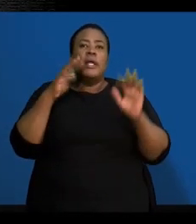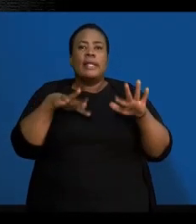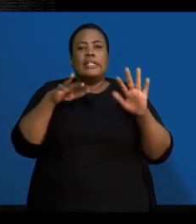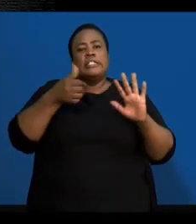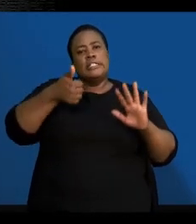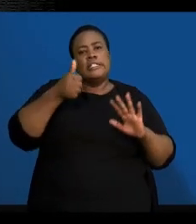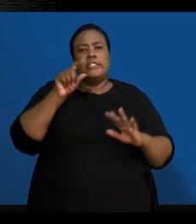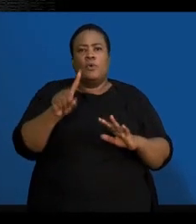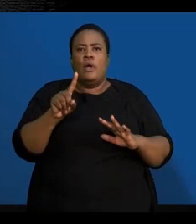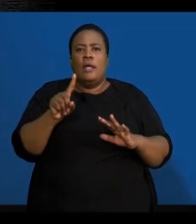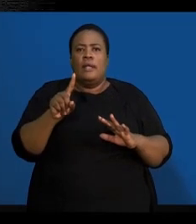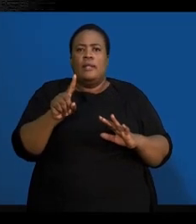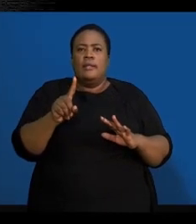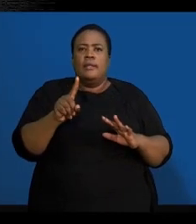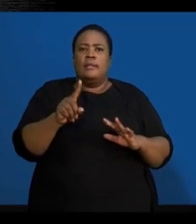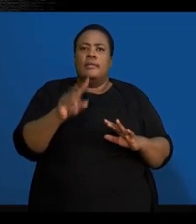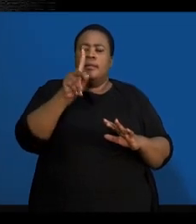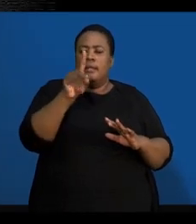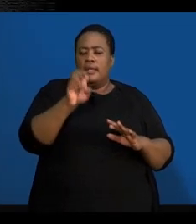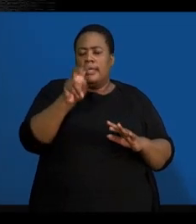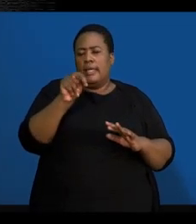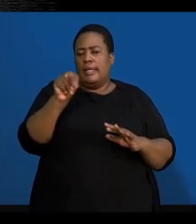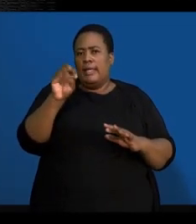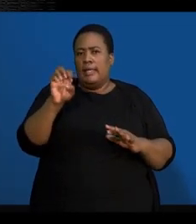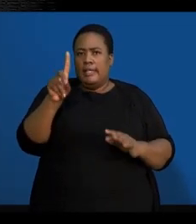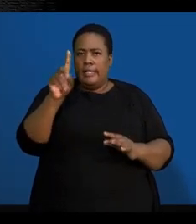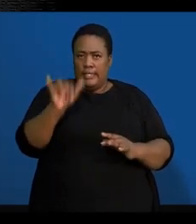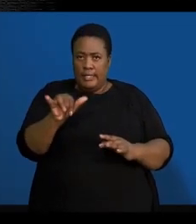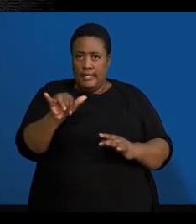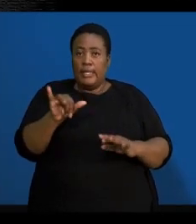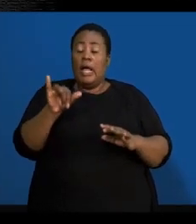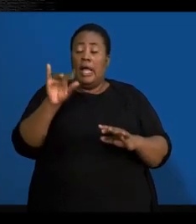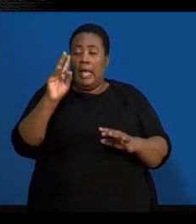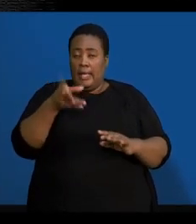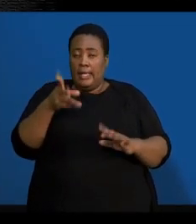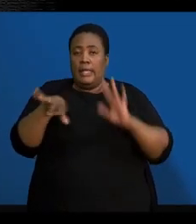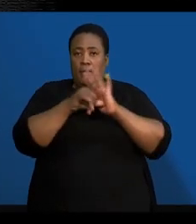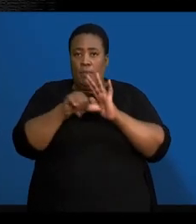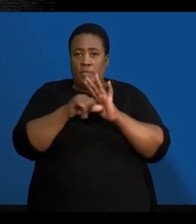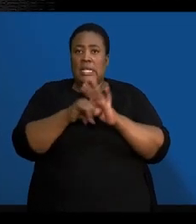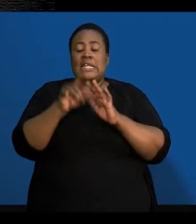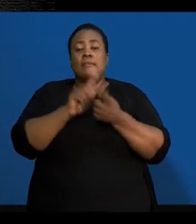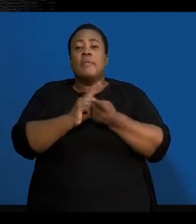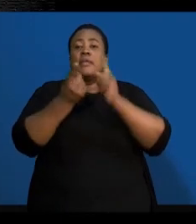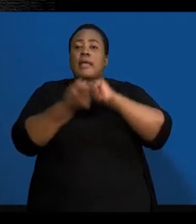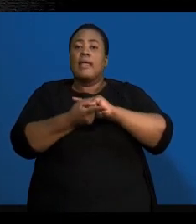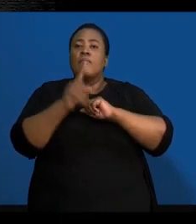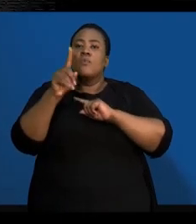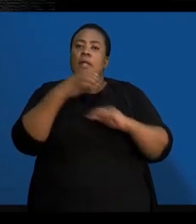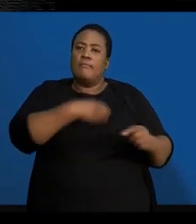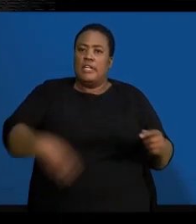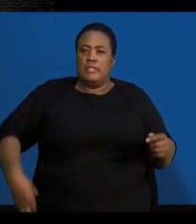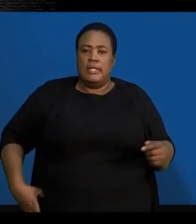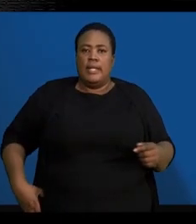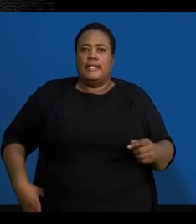1961, J.F. Kennedy, so that's another one that we need to underline, became the President of the United States. So